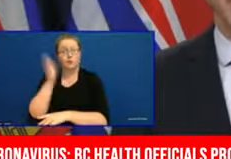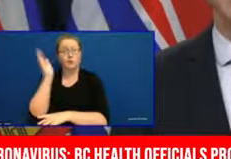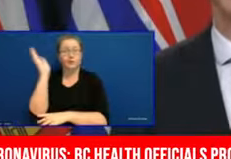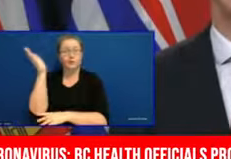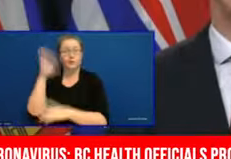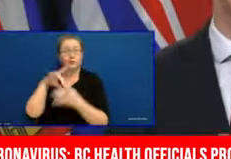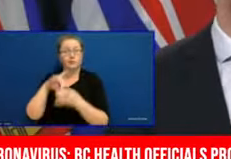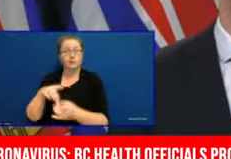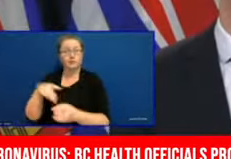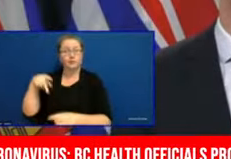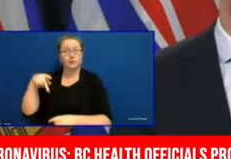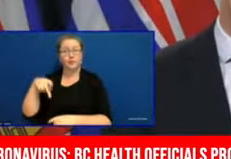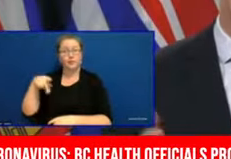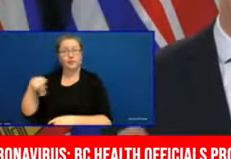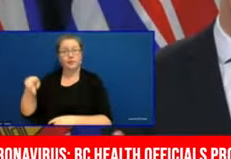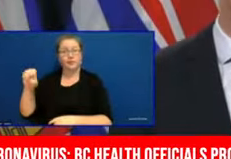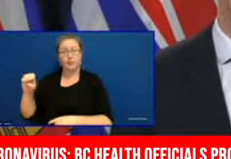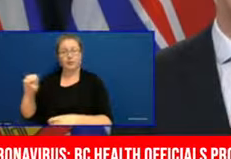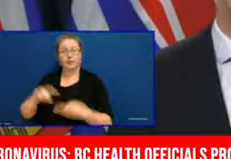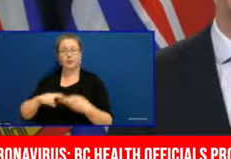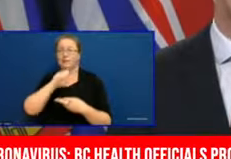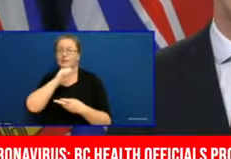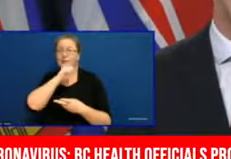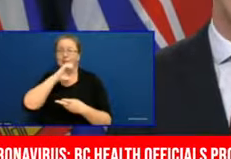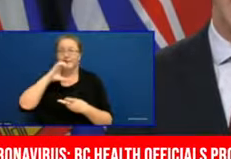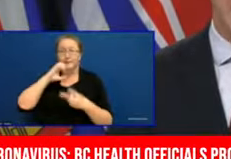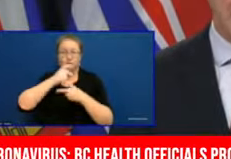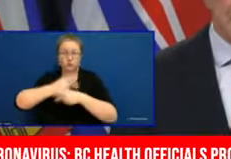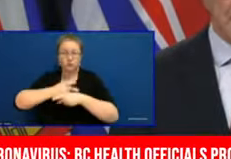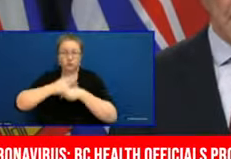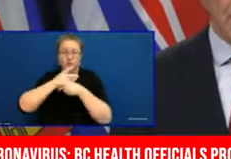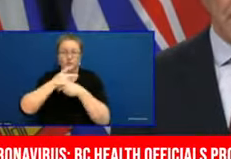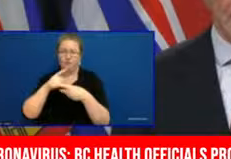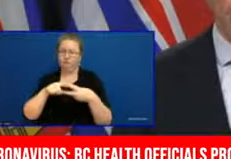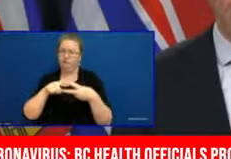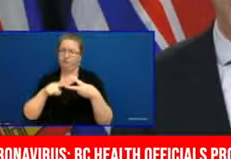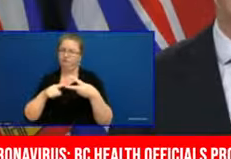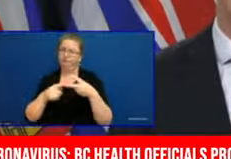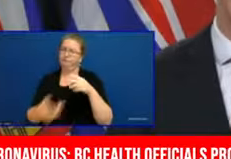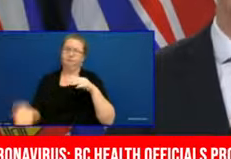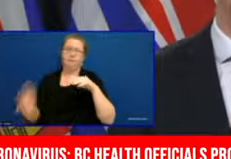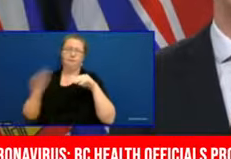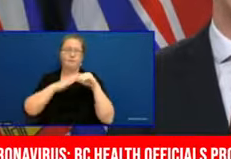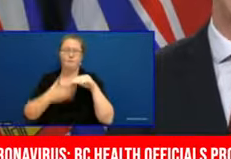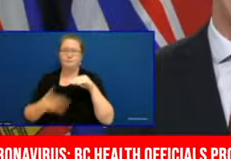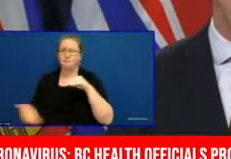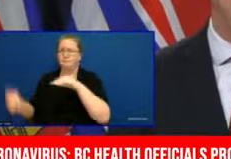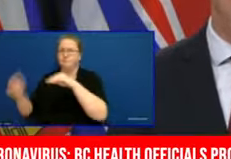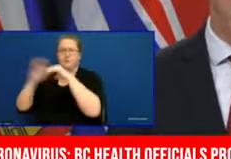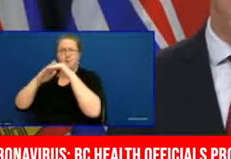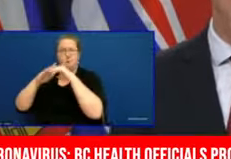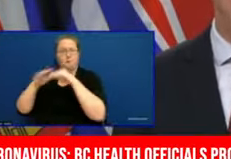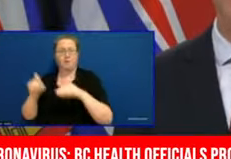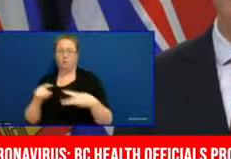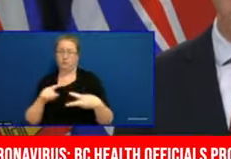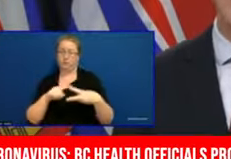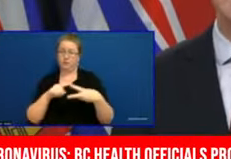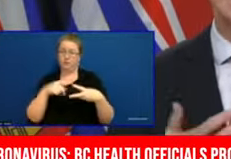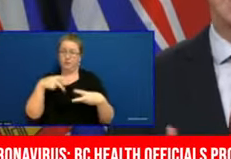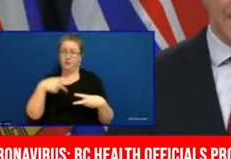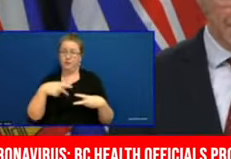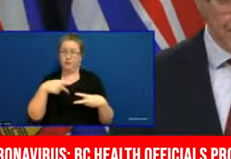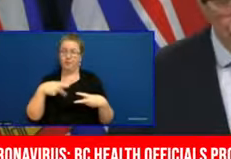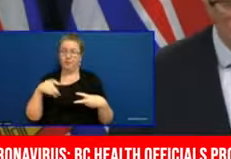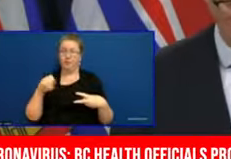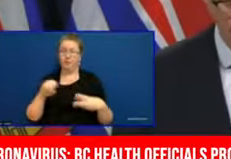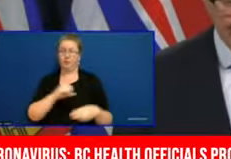we gave presentations around PPE and, of course, around seniors' care and the need to increase both of those, and the extraordinary results from PPE